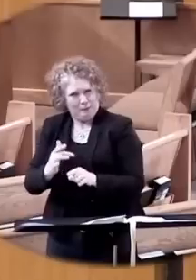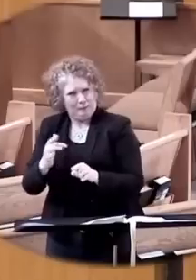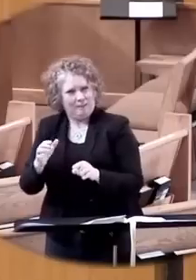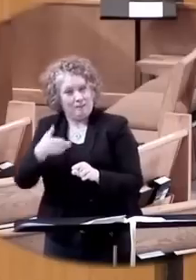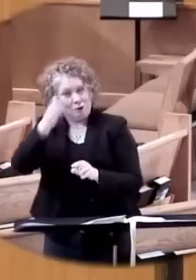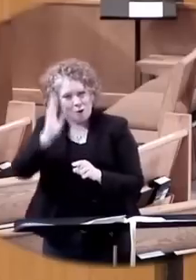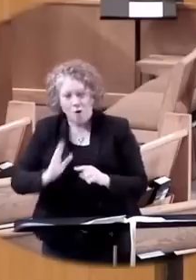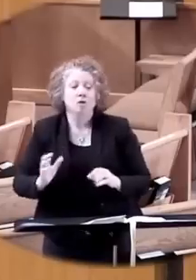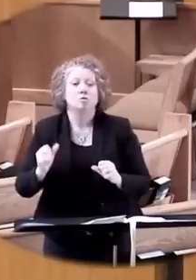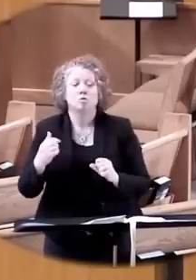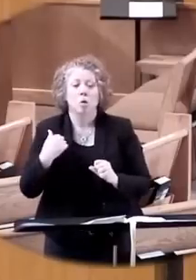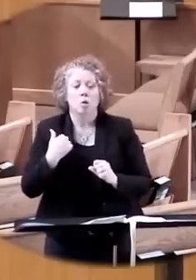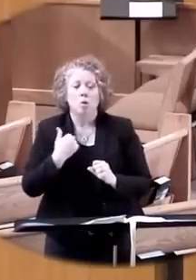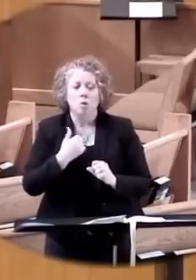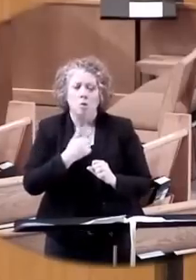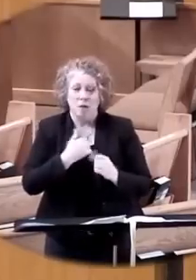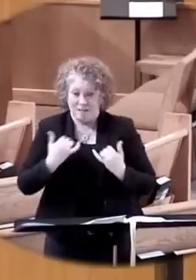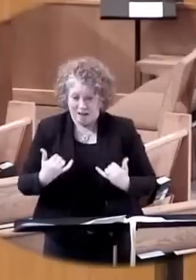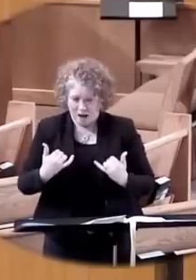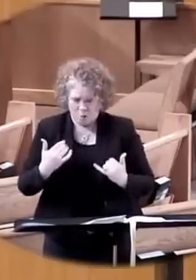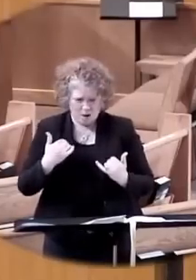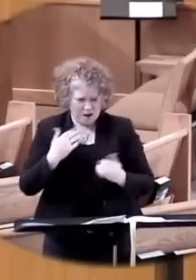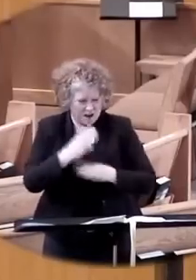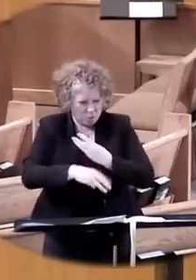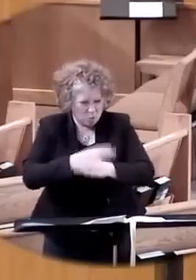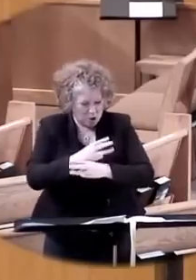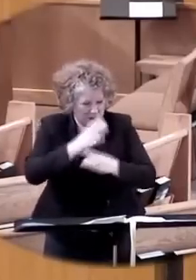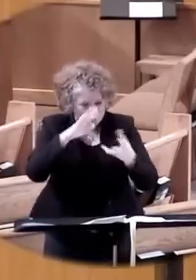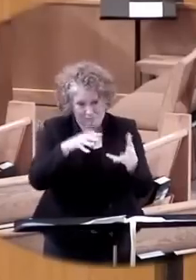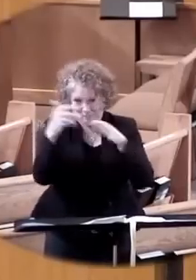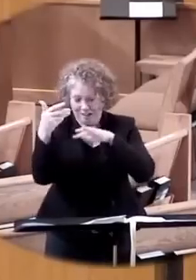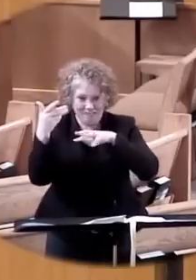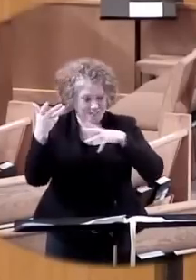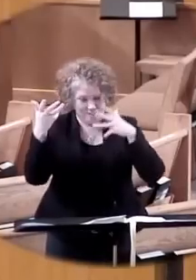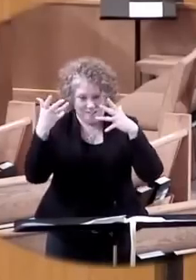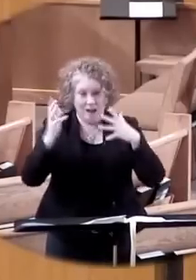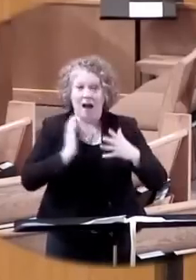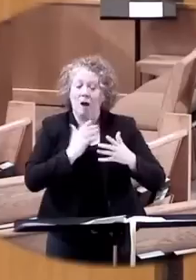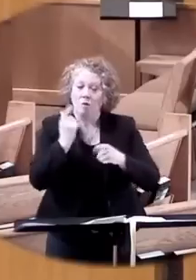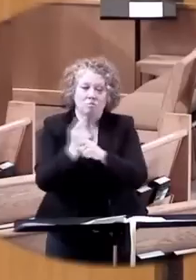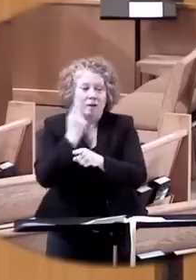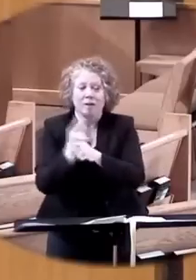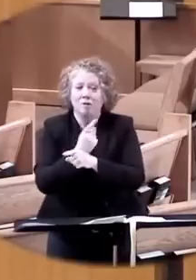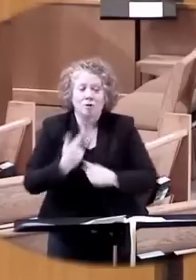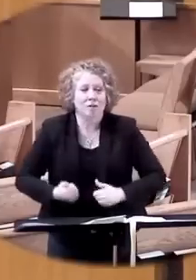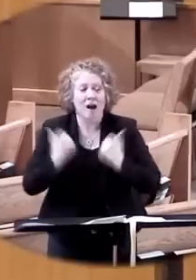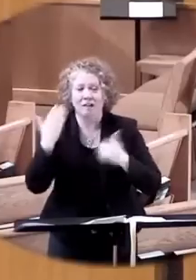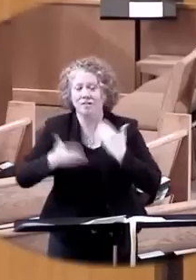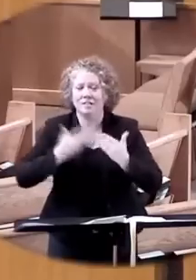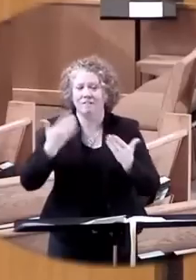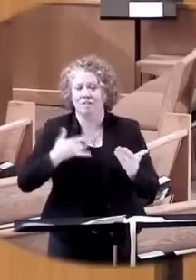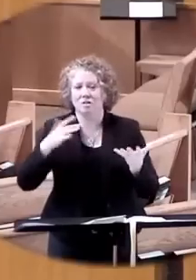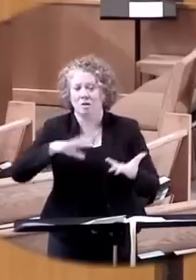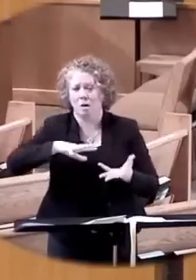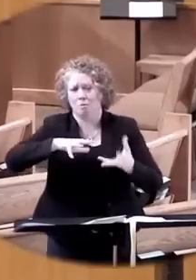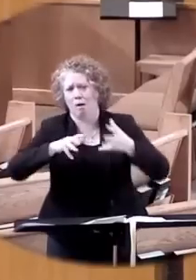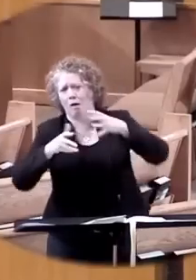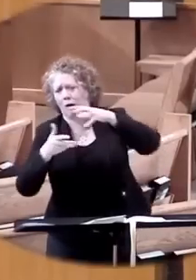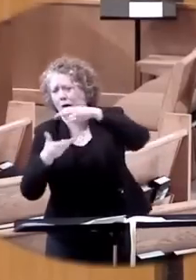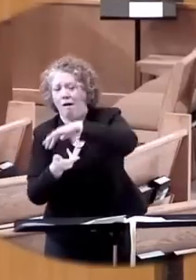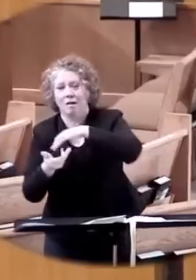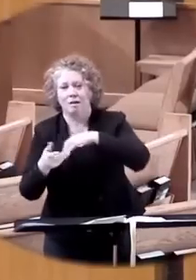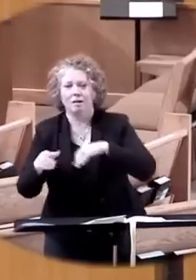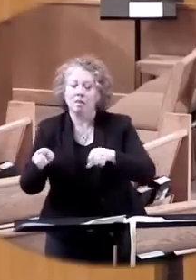order that we usually live our life has been disrupted, just as the order